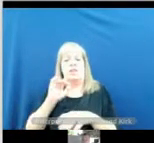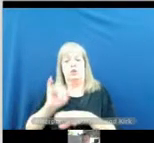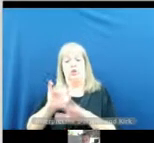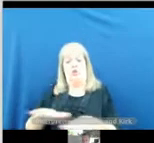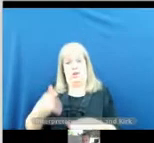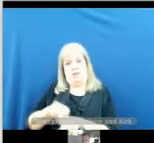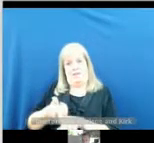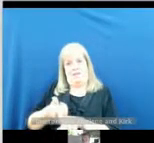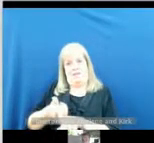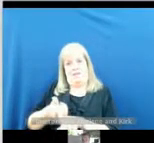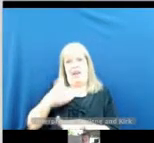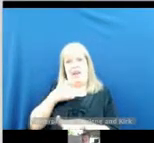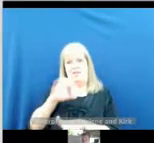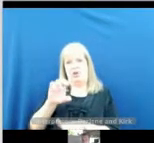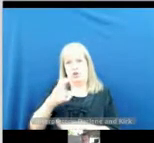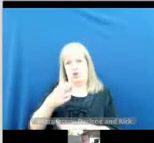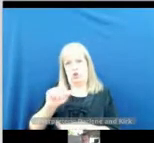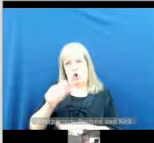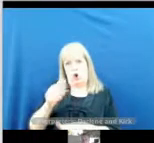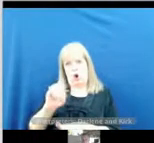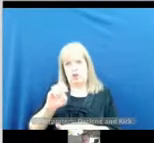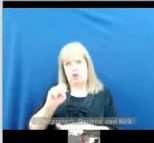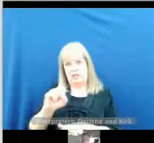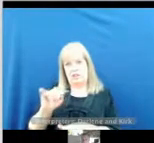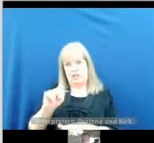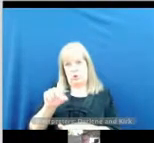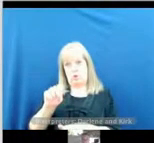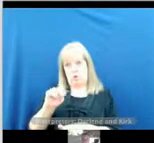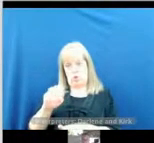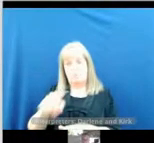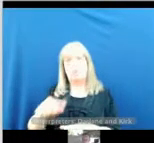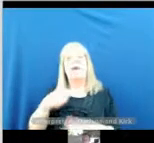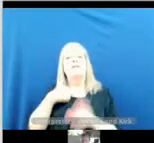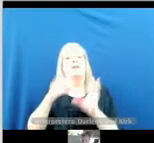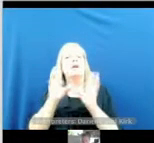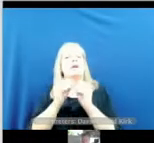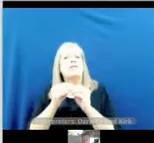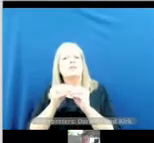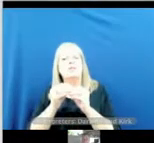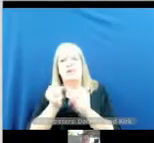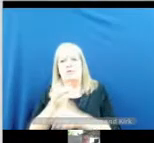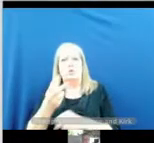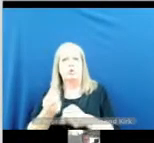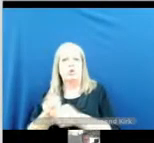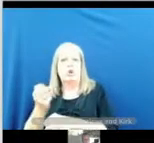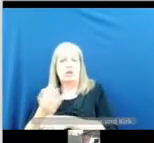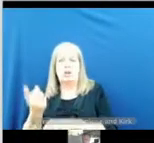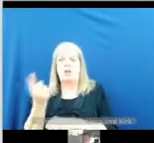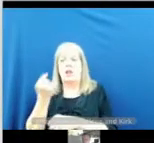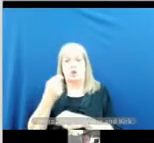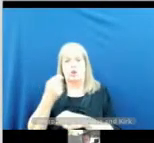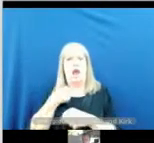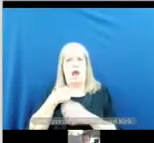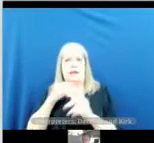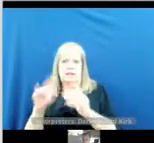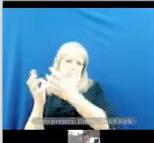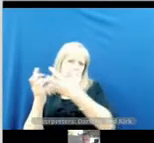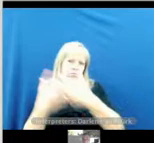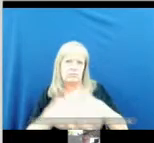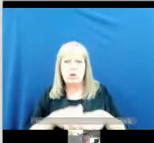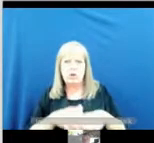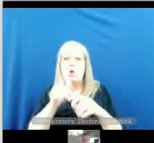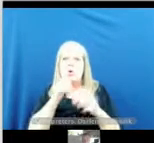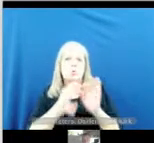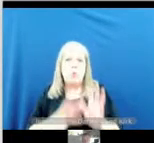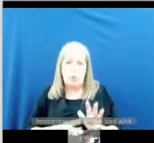have a conference every 2 years. Last year, I coordinated the interpreters for that event, and as you can imagine, we needed to have a whole host of